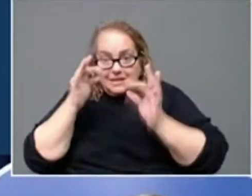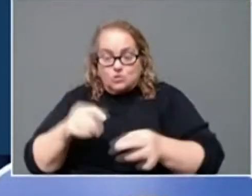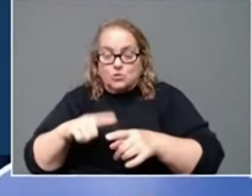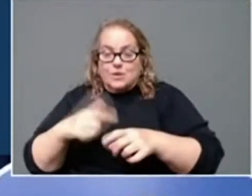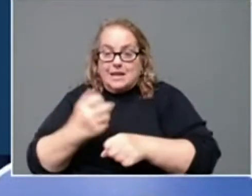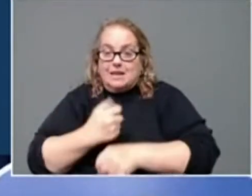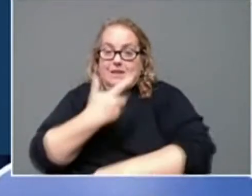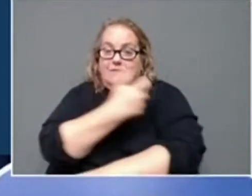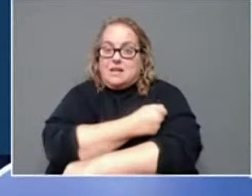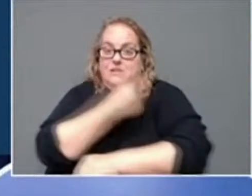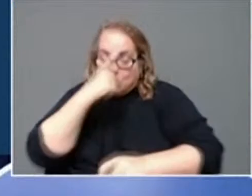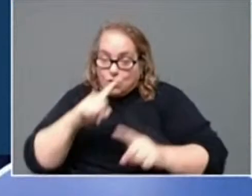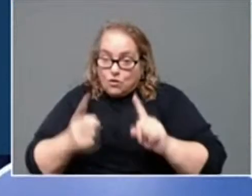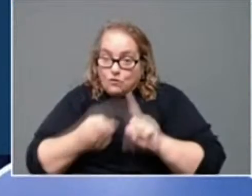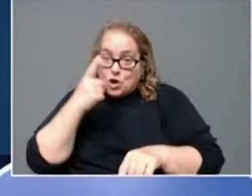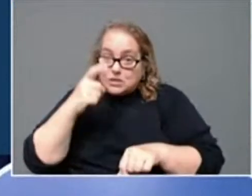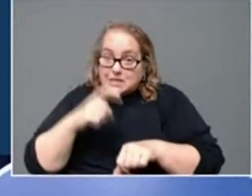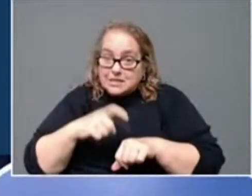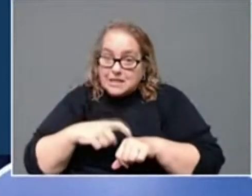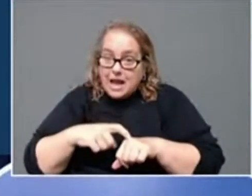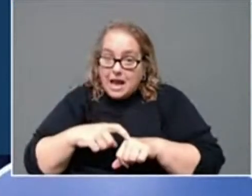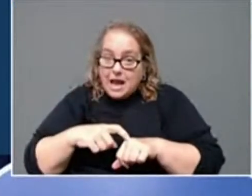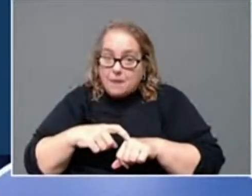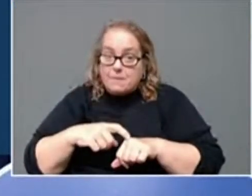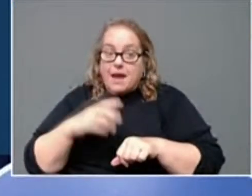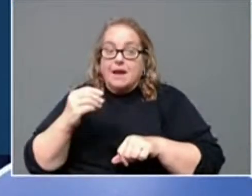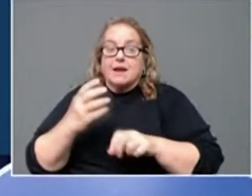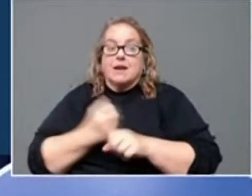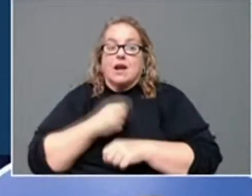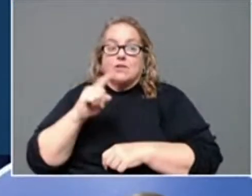first time and got their first shot.